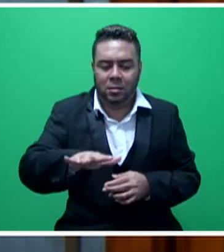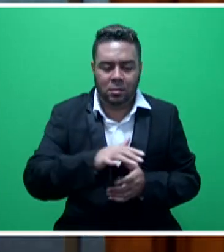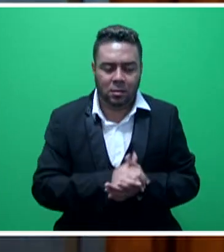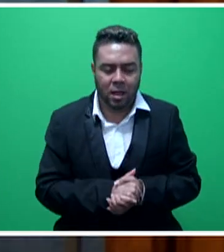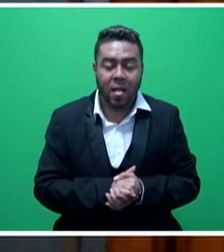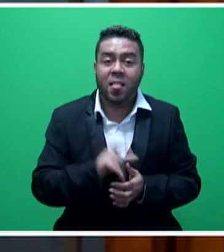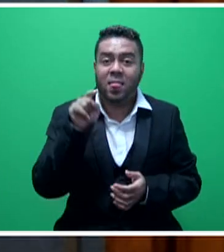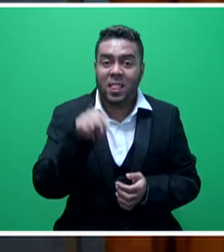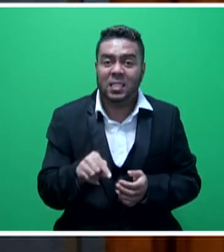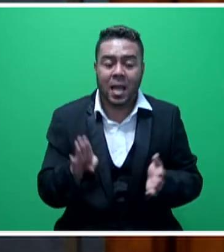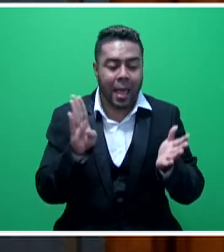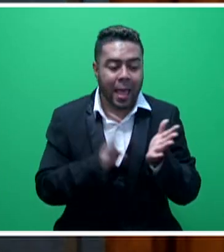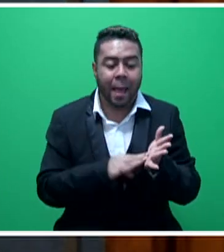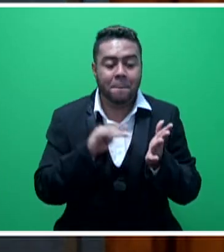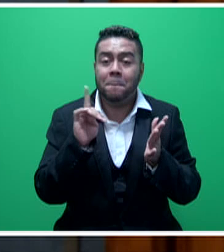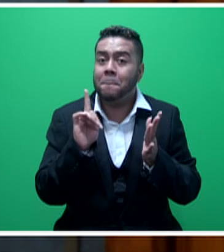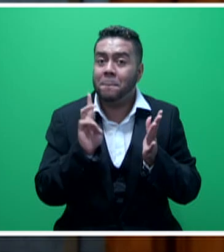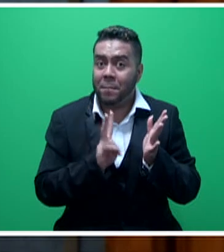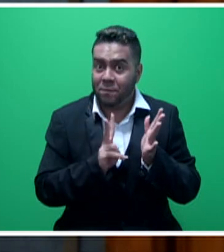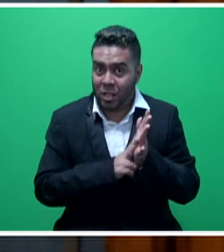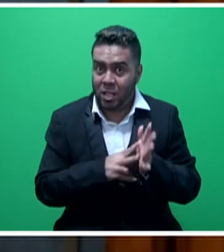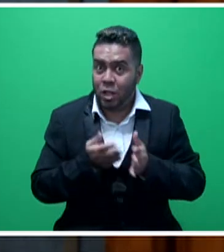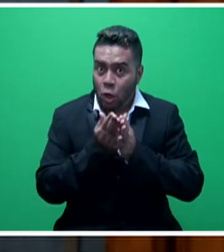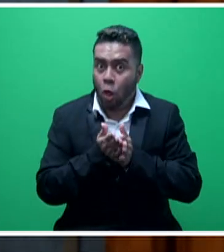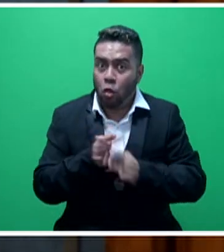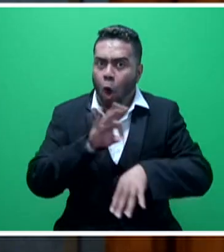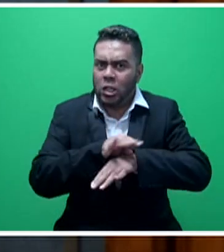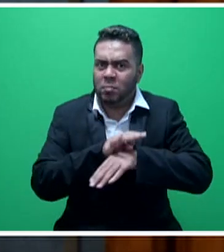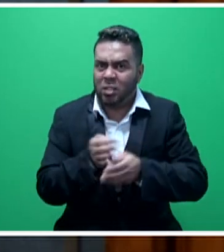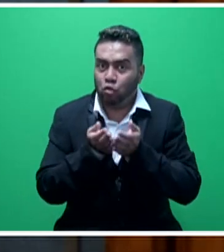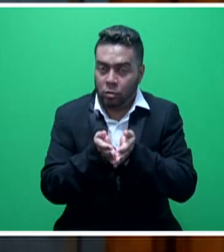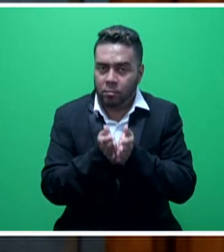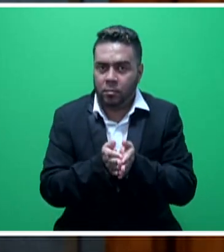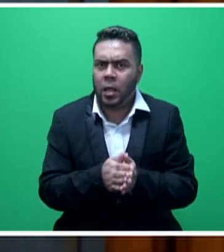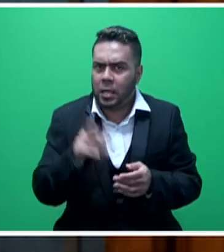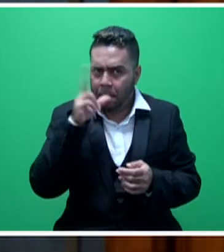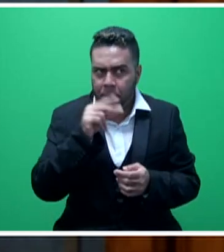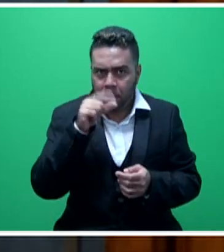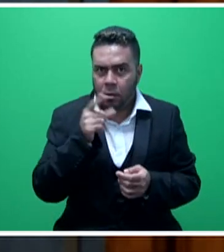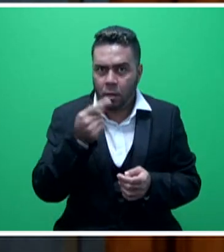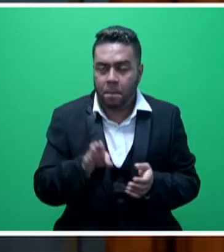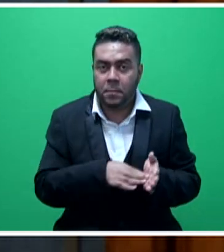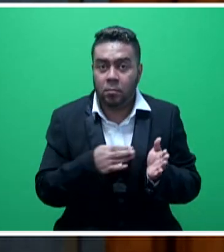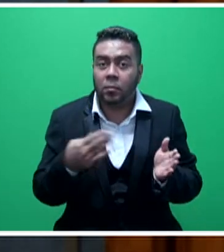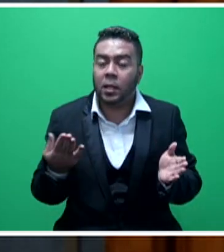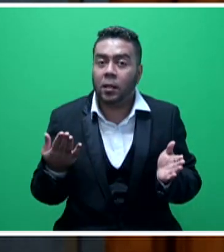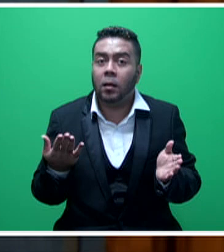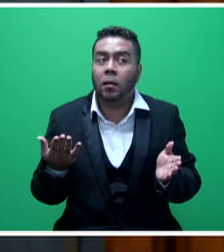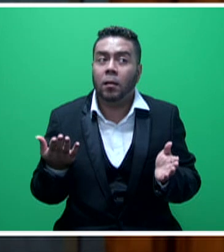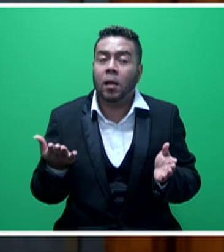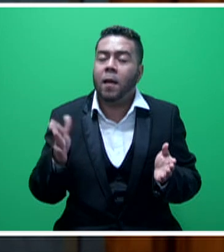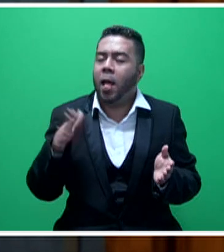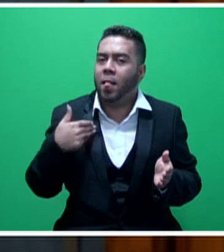The MV Vueti, the hospital ship, has also enabled the ministry to roll out specialist